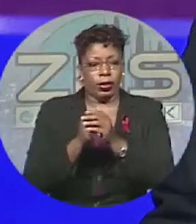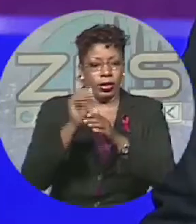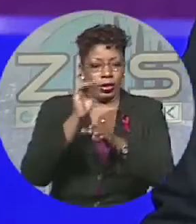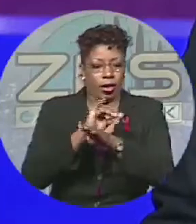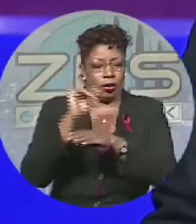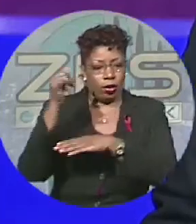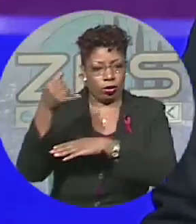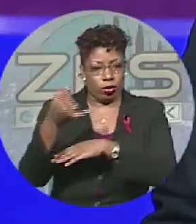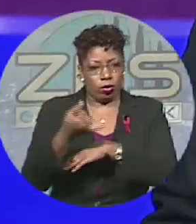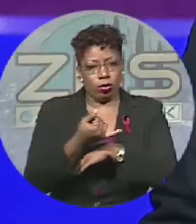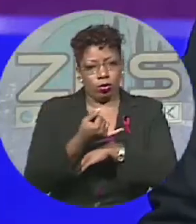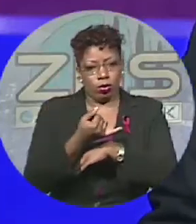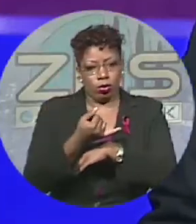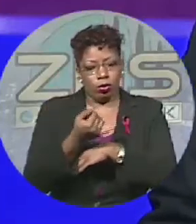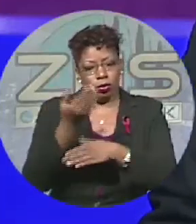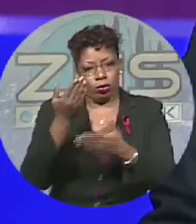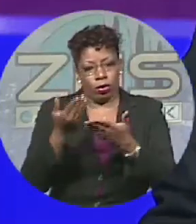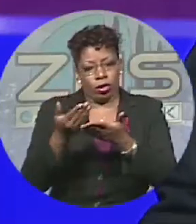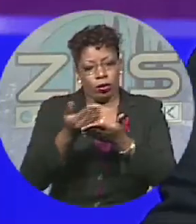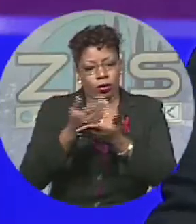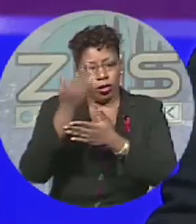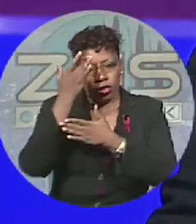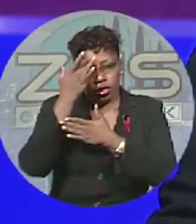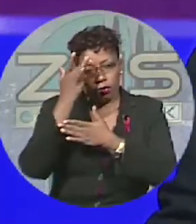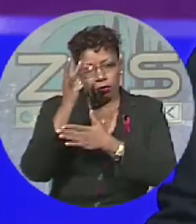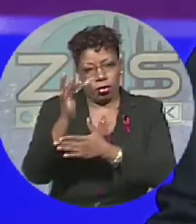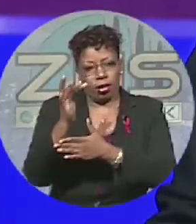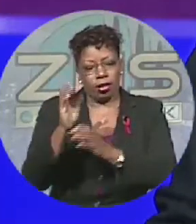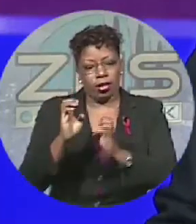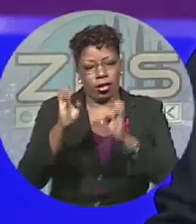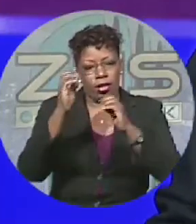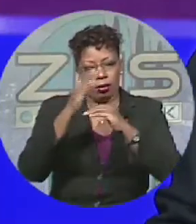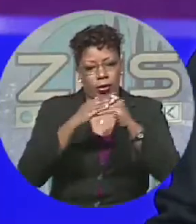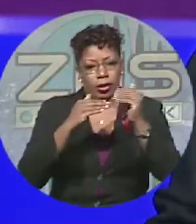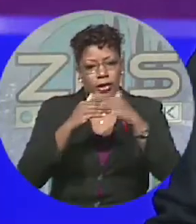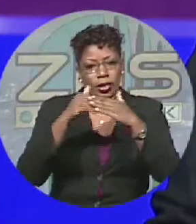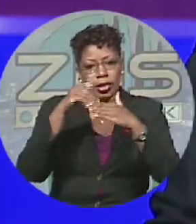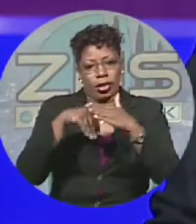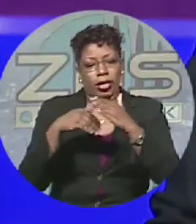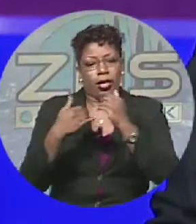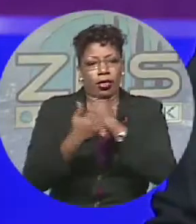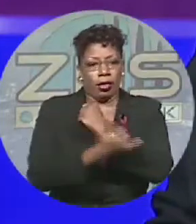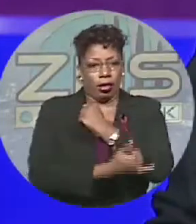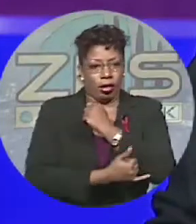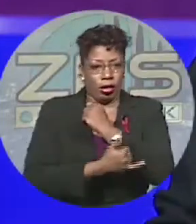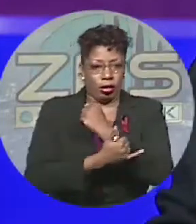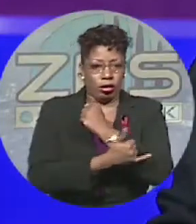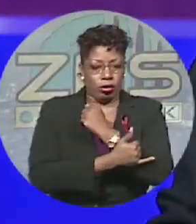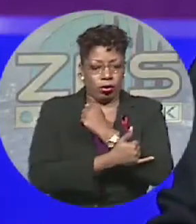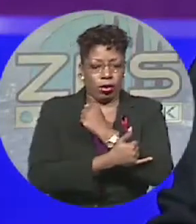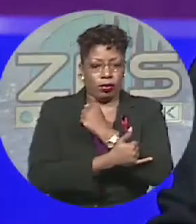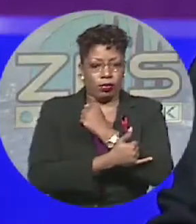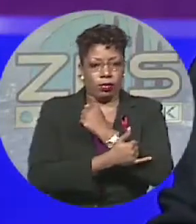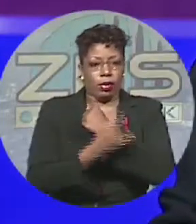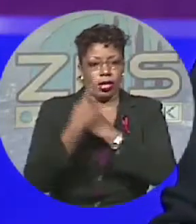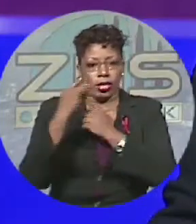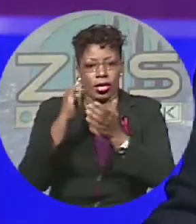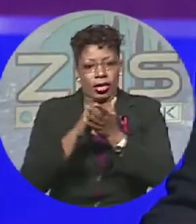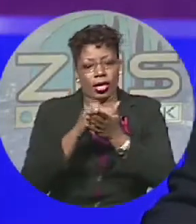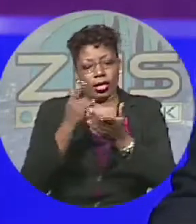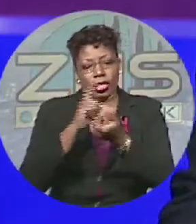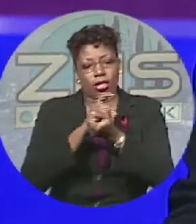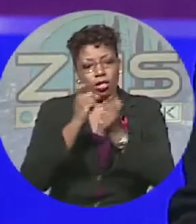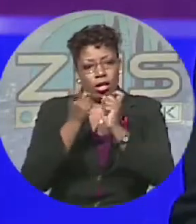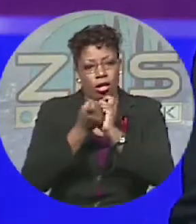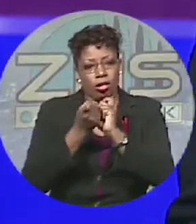We introduce you to possibly one of the smartest energy-efficient buildings in the country. As Jimmy Swain tells us, it could also change the